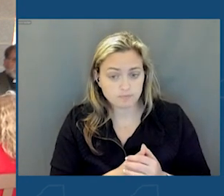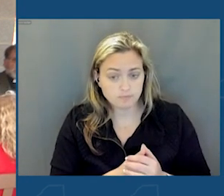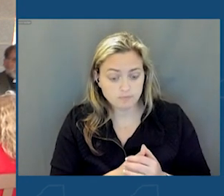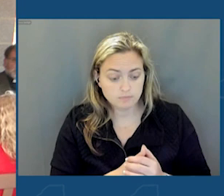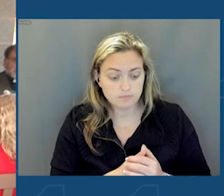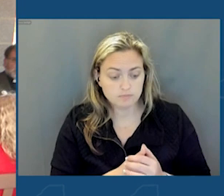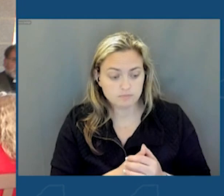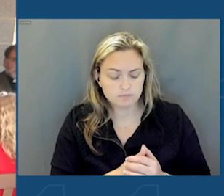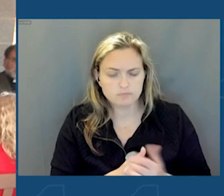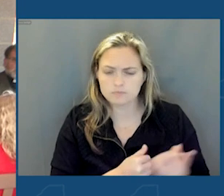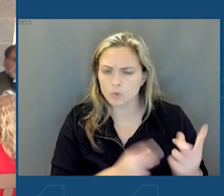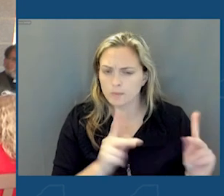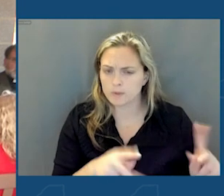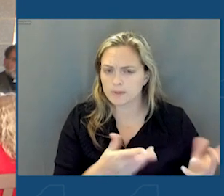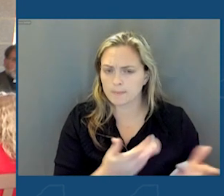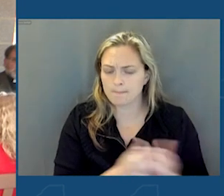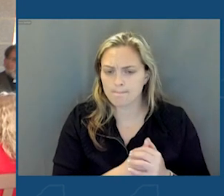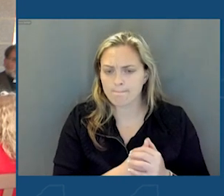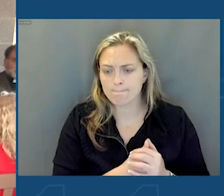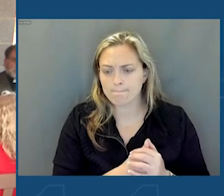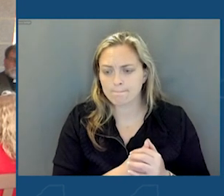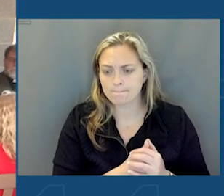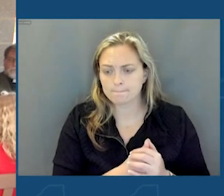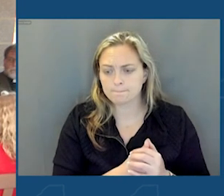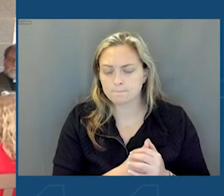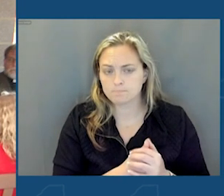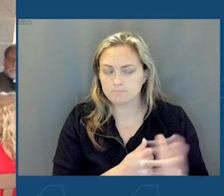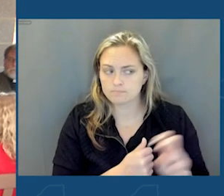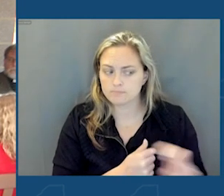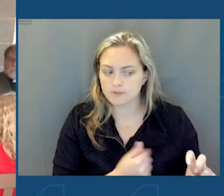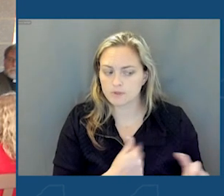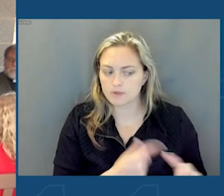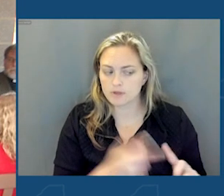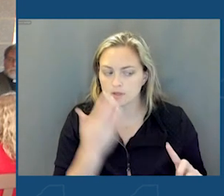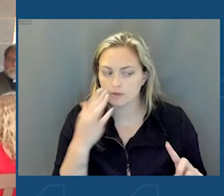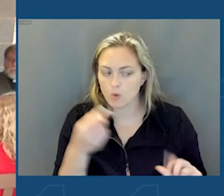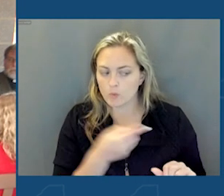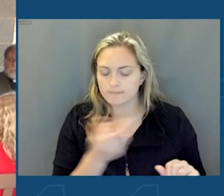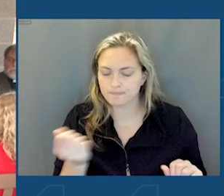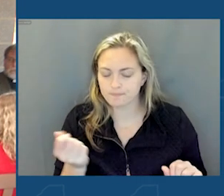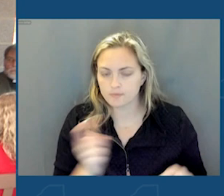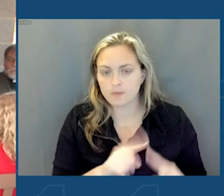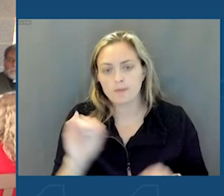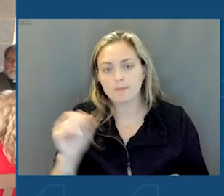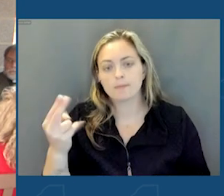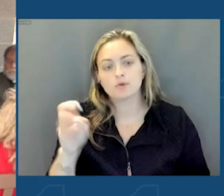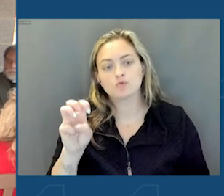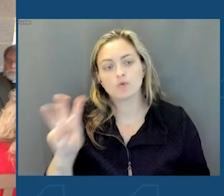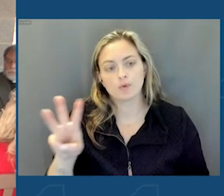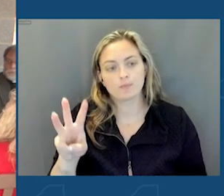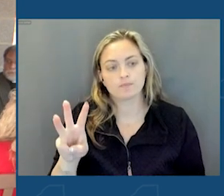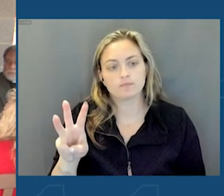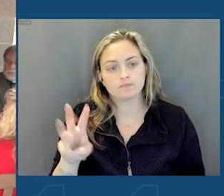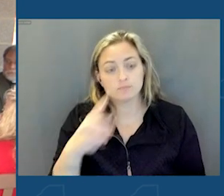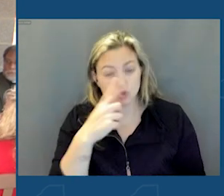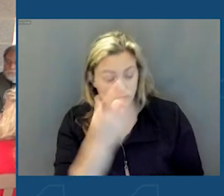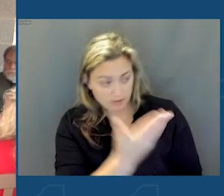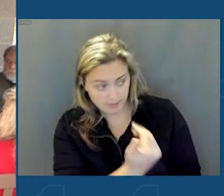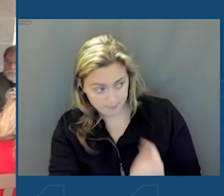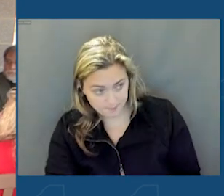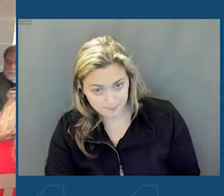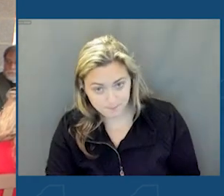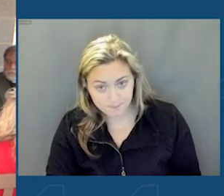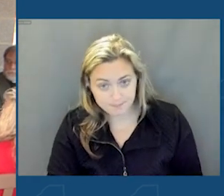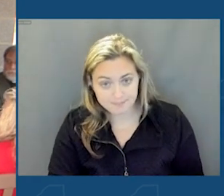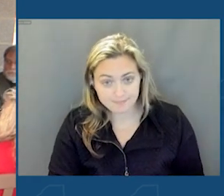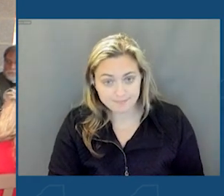One of them, sitting next to me, but he doesn't know, Mitch Rowe. Could you come over here?